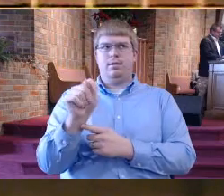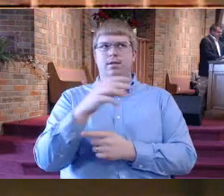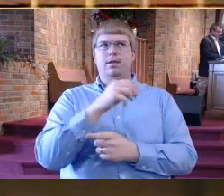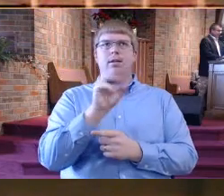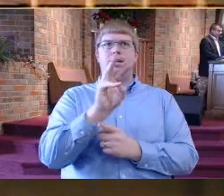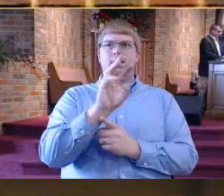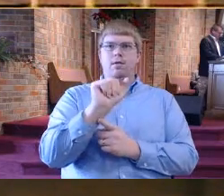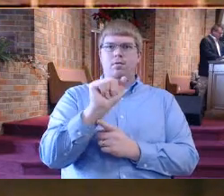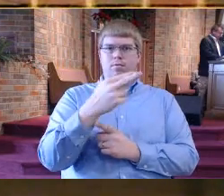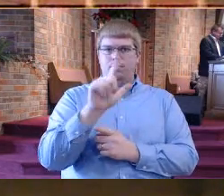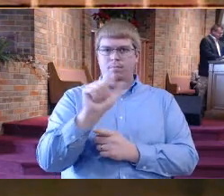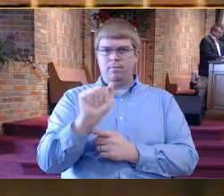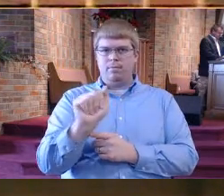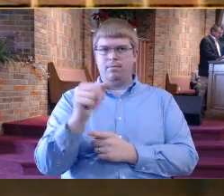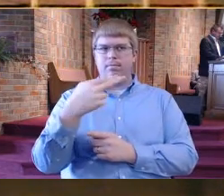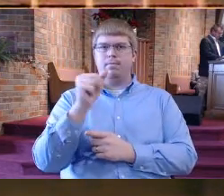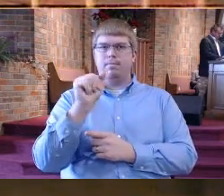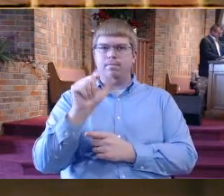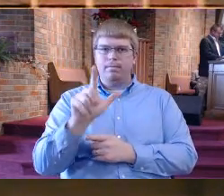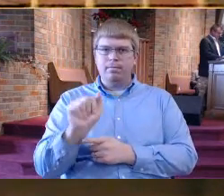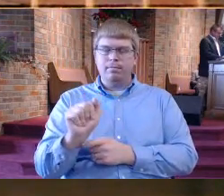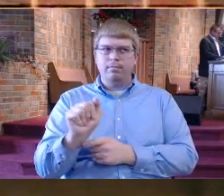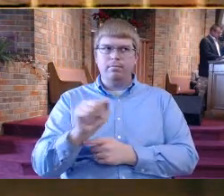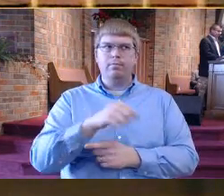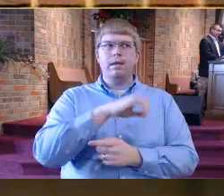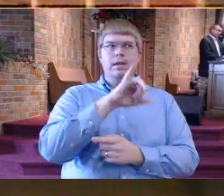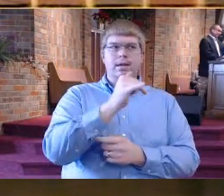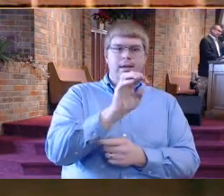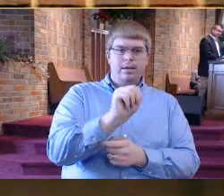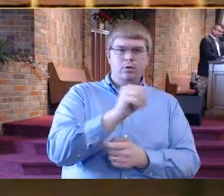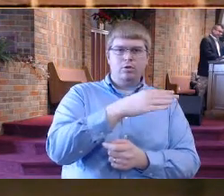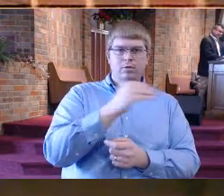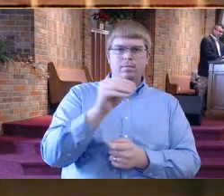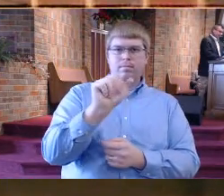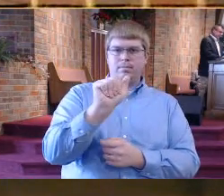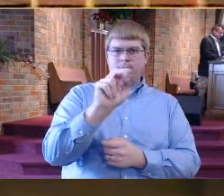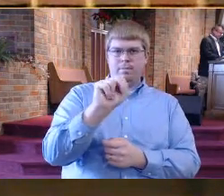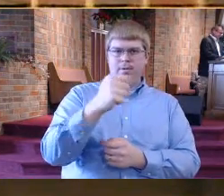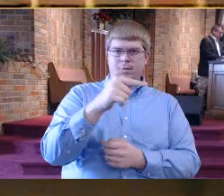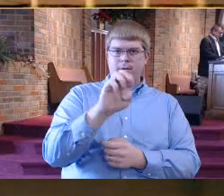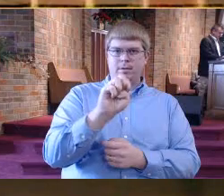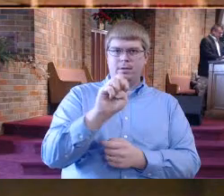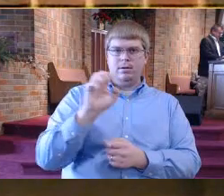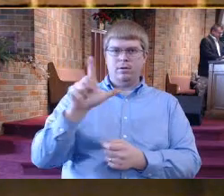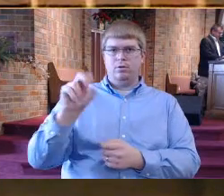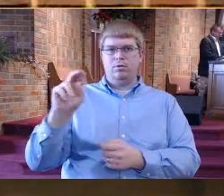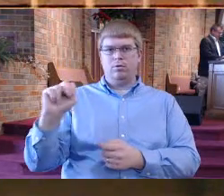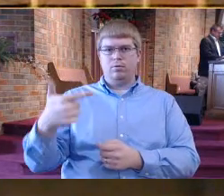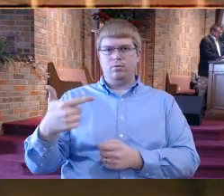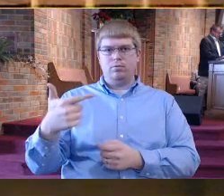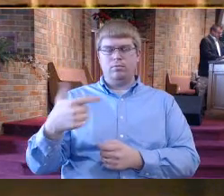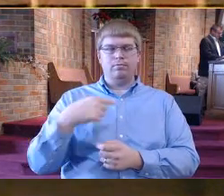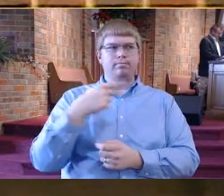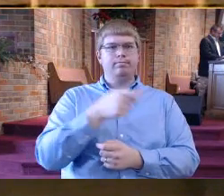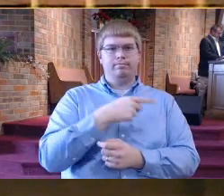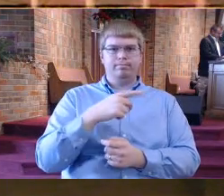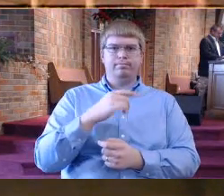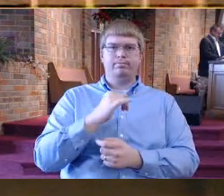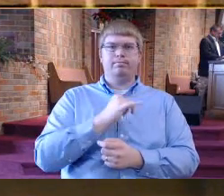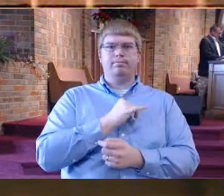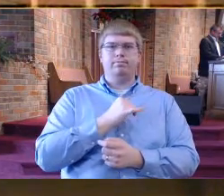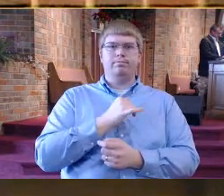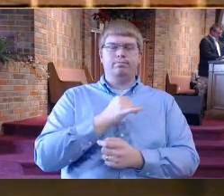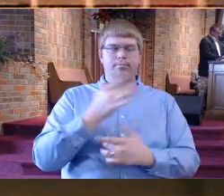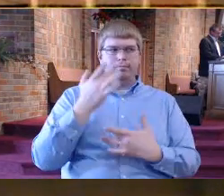Wahila Hala, Jim and Nancy Long. Don't forget these people. Don't forget the people who have had losses. The Kilpatrick